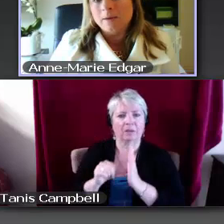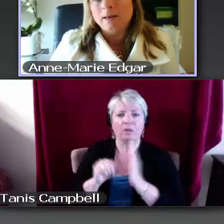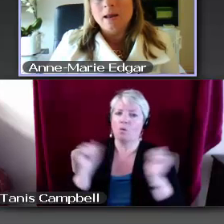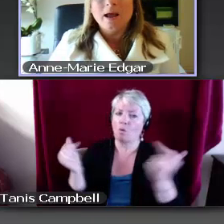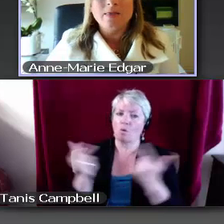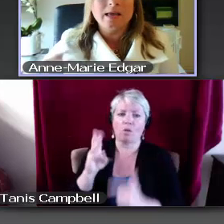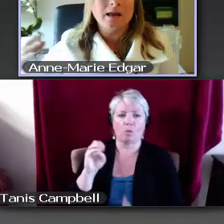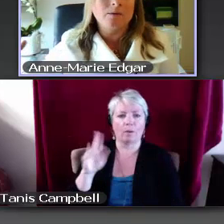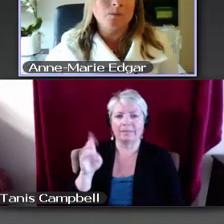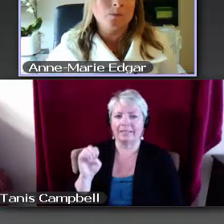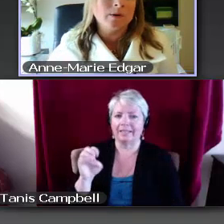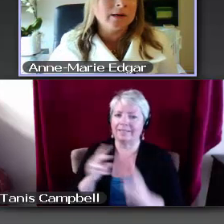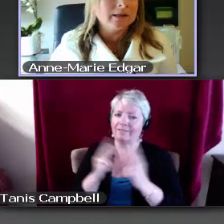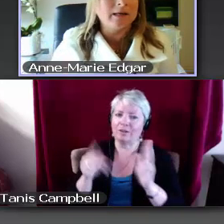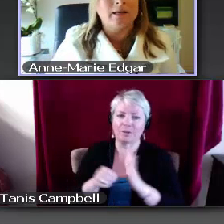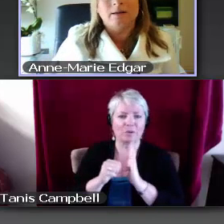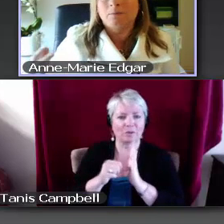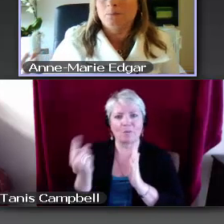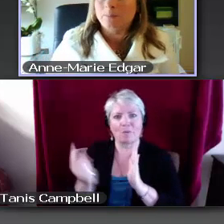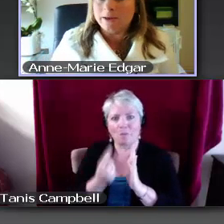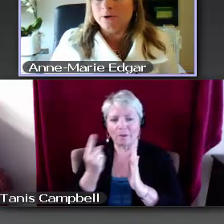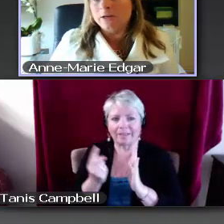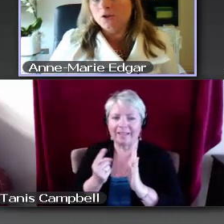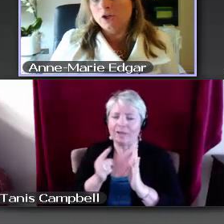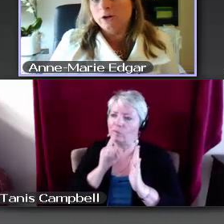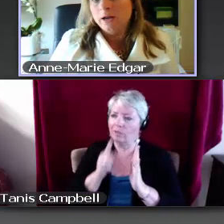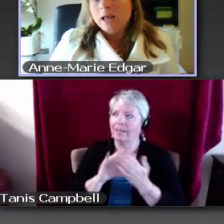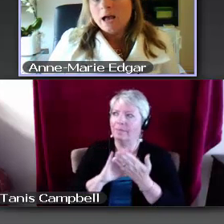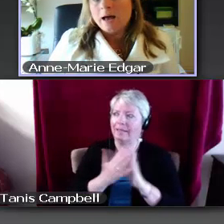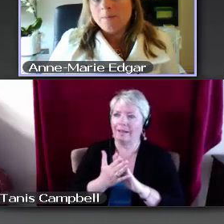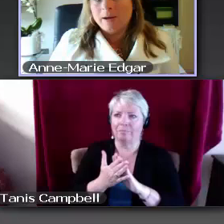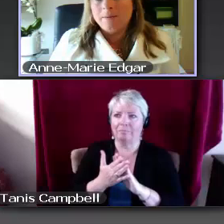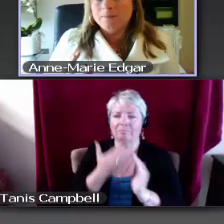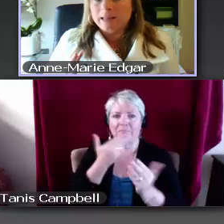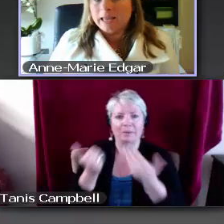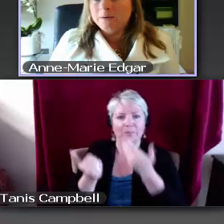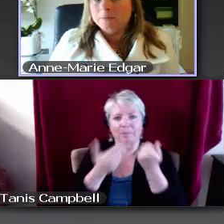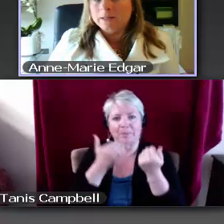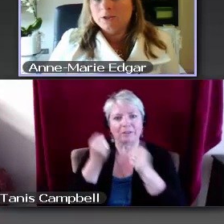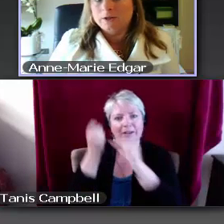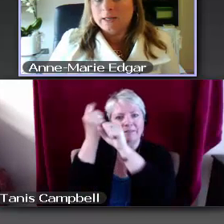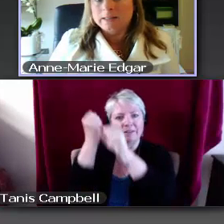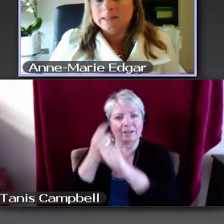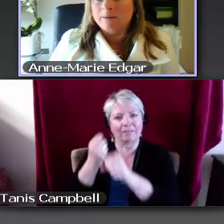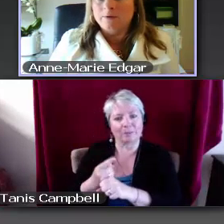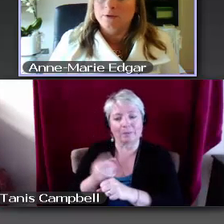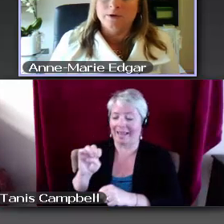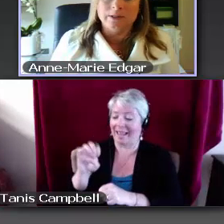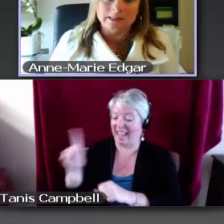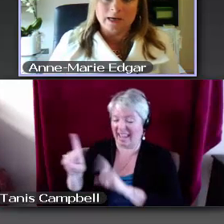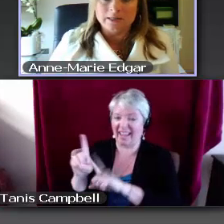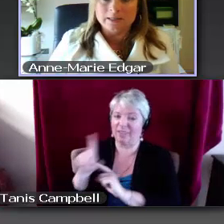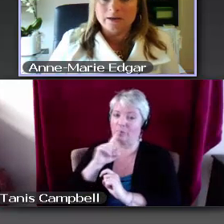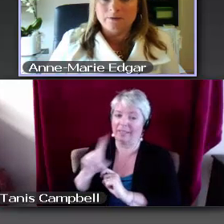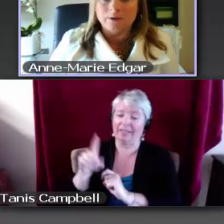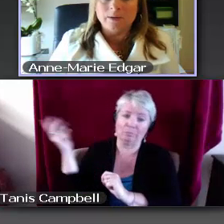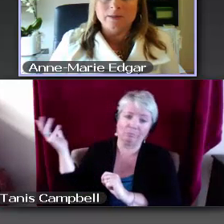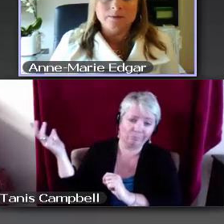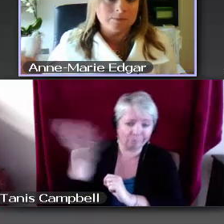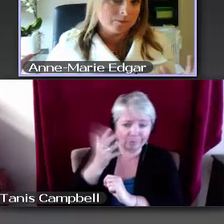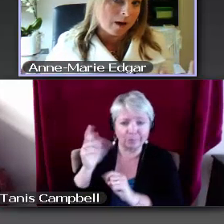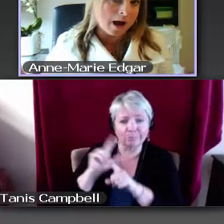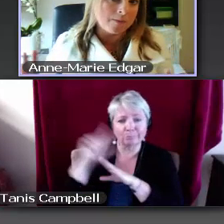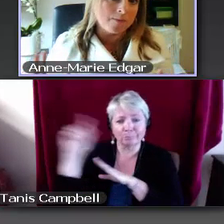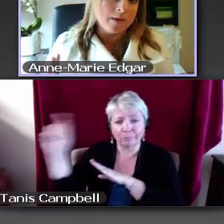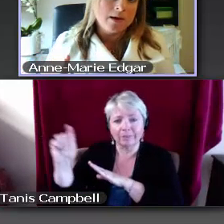always am, and they get really better each year. But Ed really took it a step further and designed a